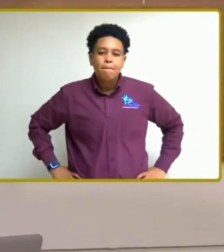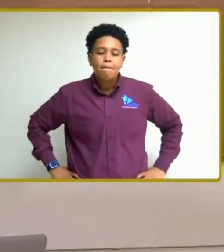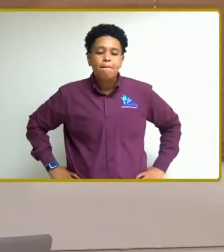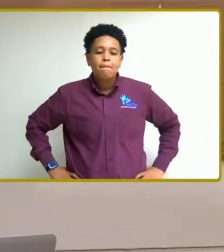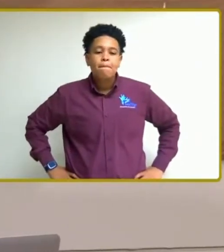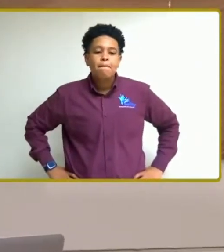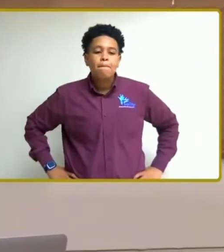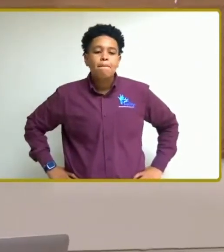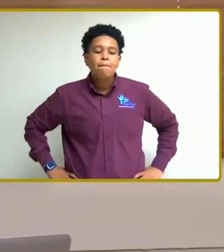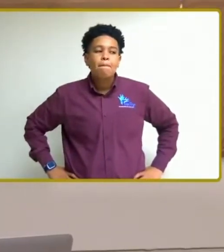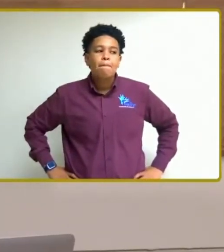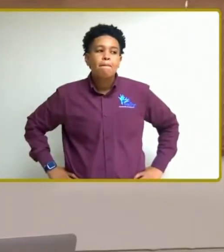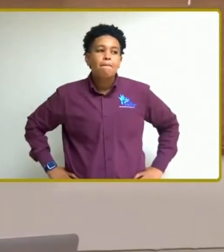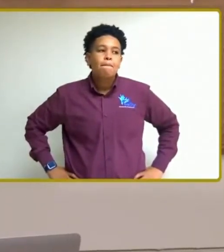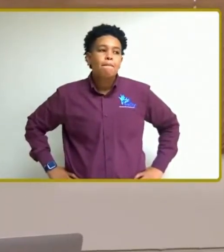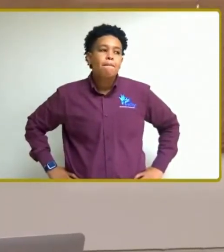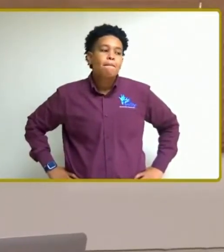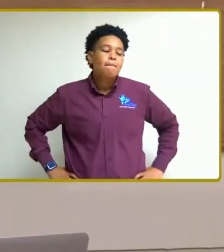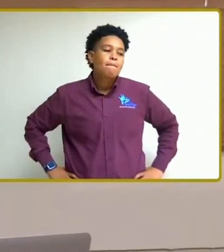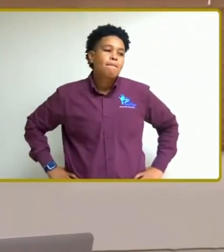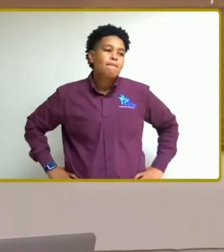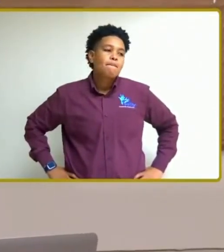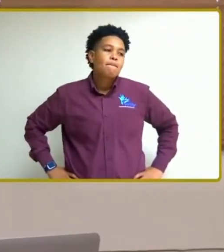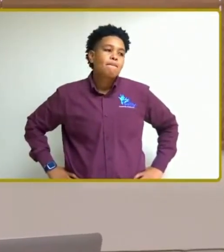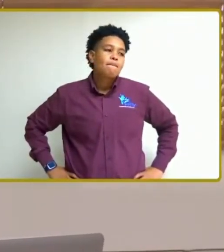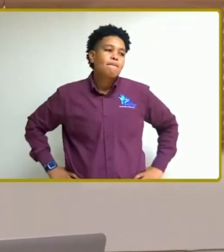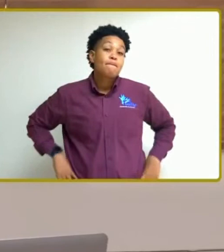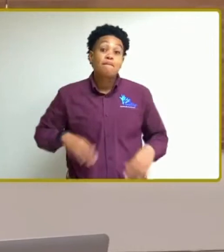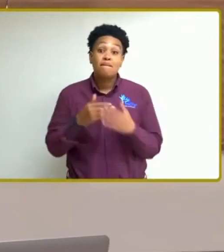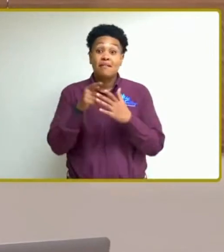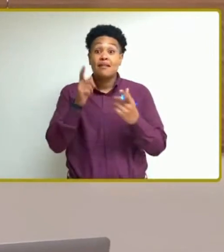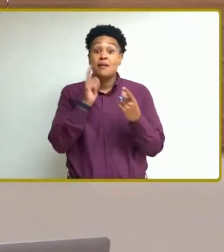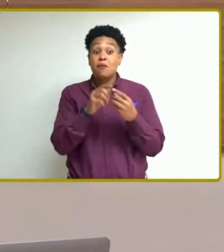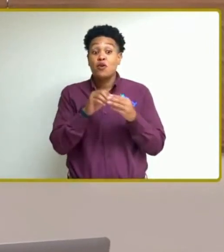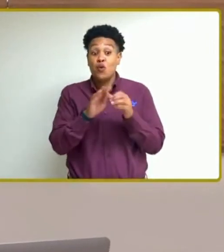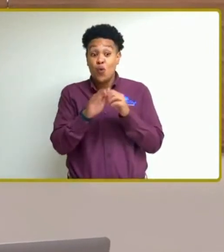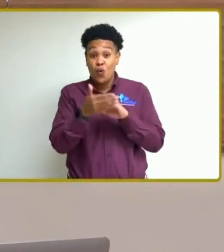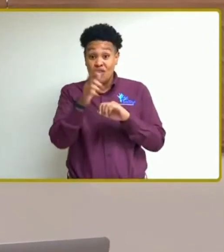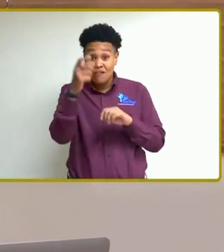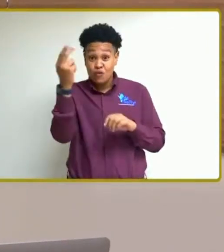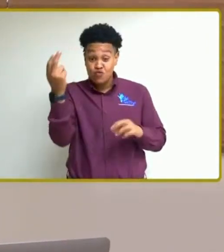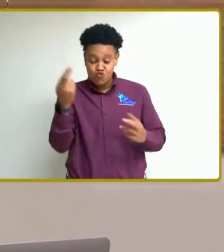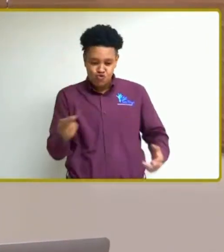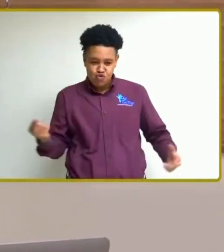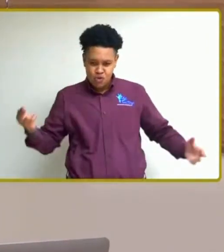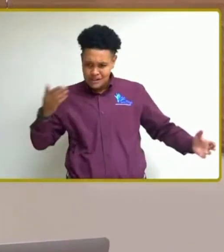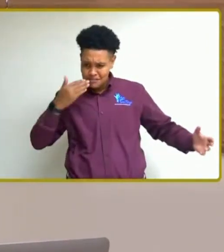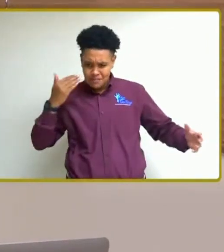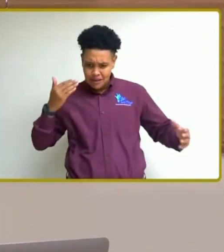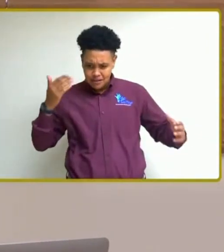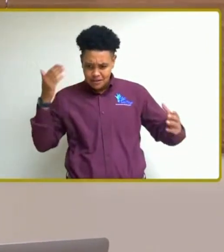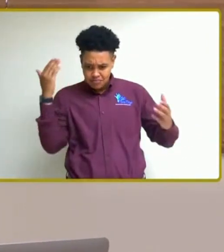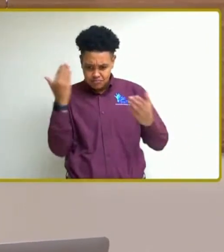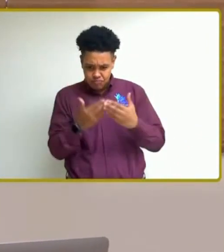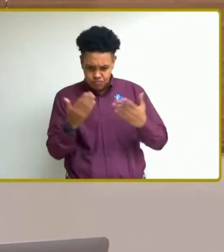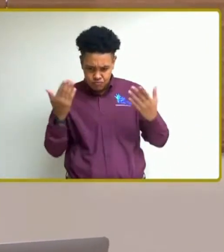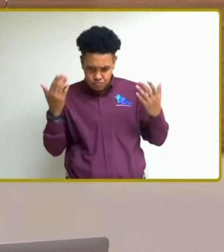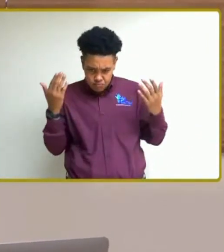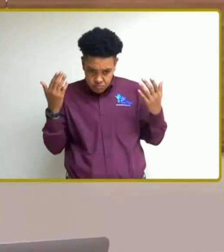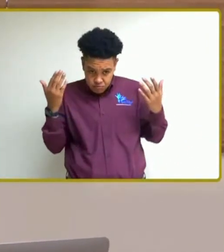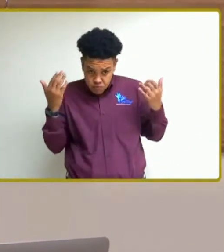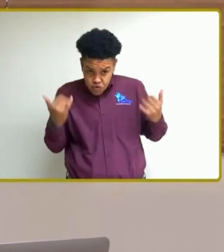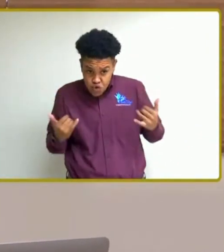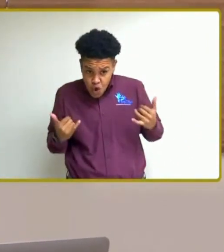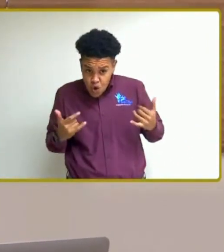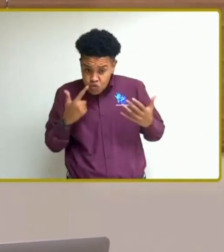need to utilize your resources to the best end. And right now, it takes